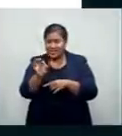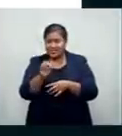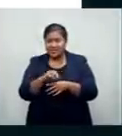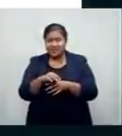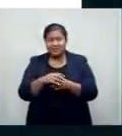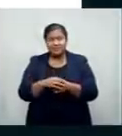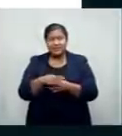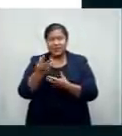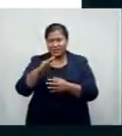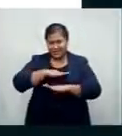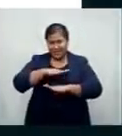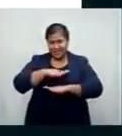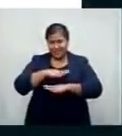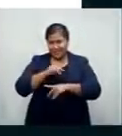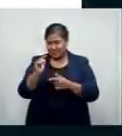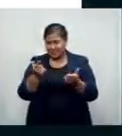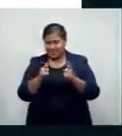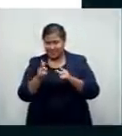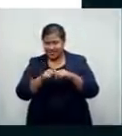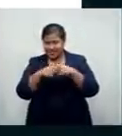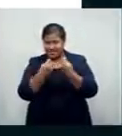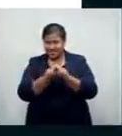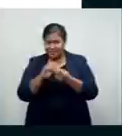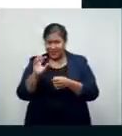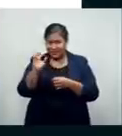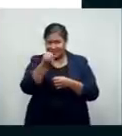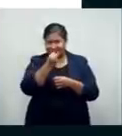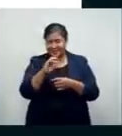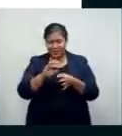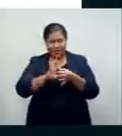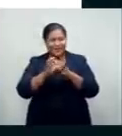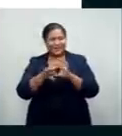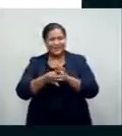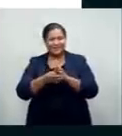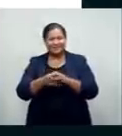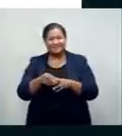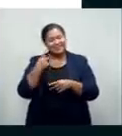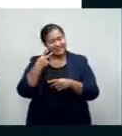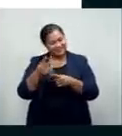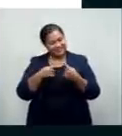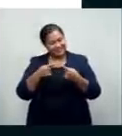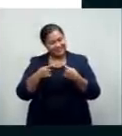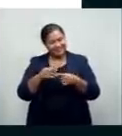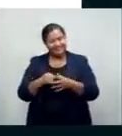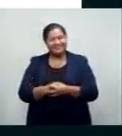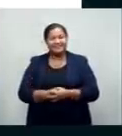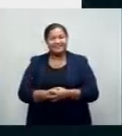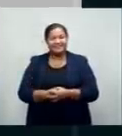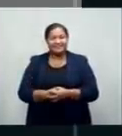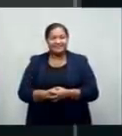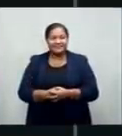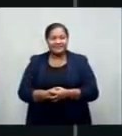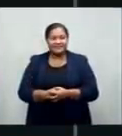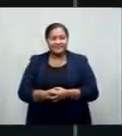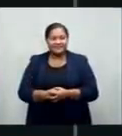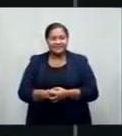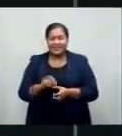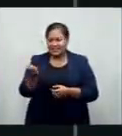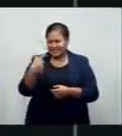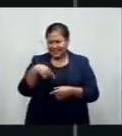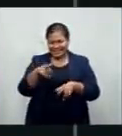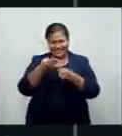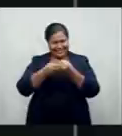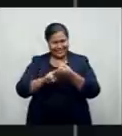you satisfied with the 7th team being named for the Olympics? Visit our website to take part. Send us